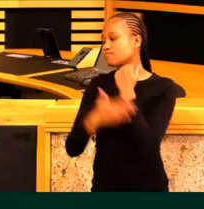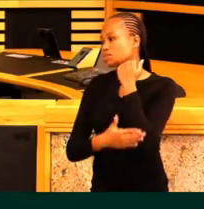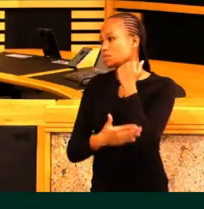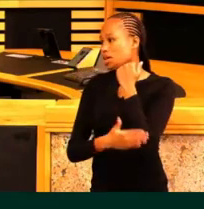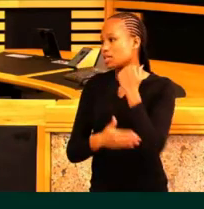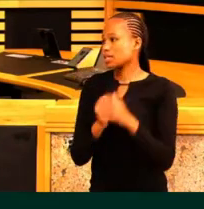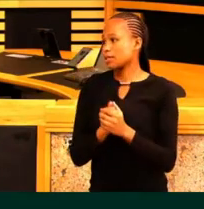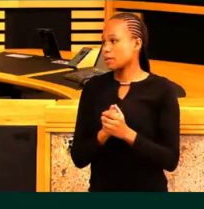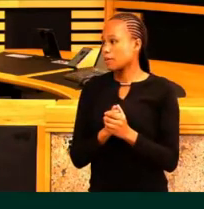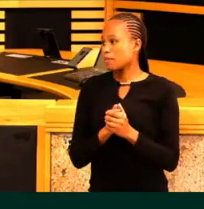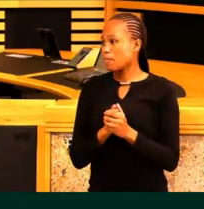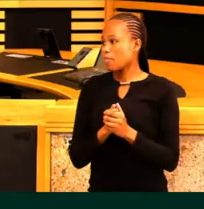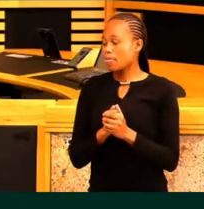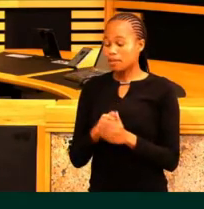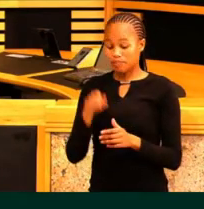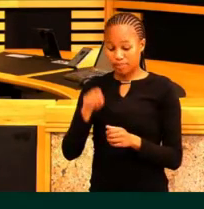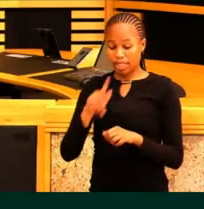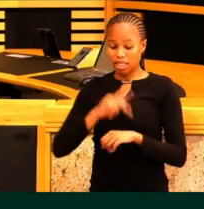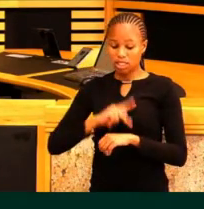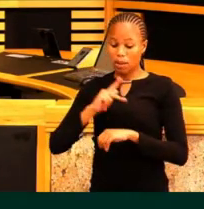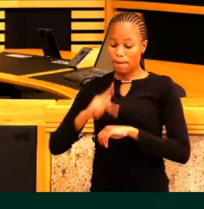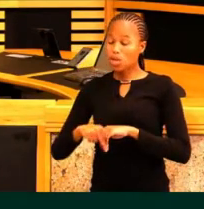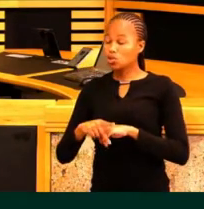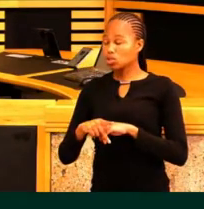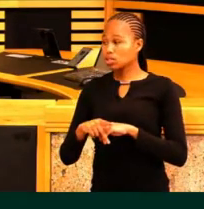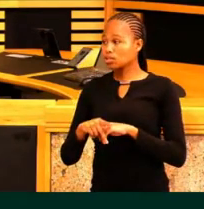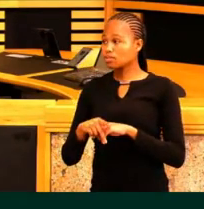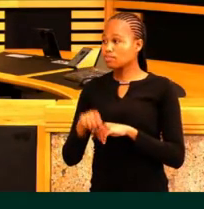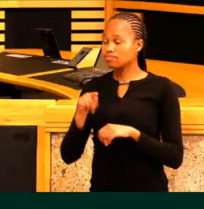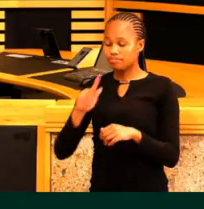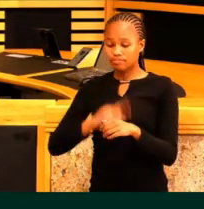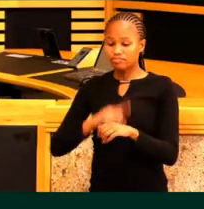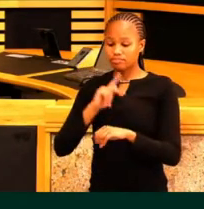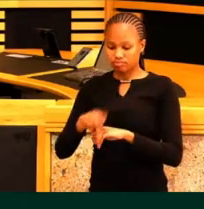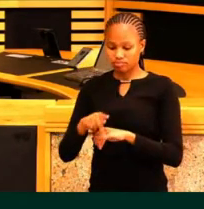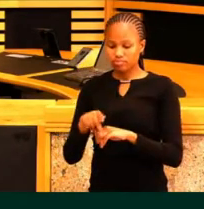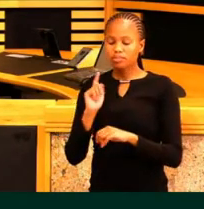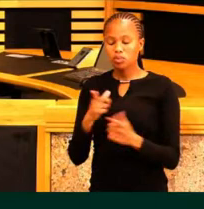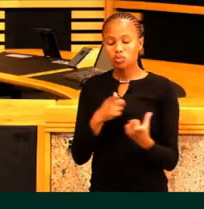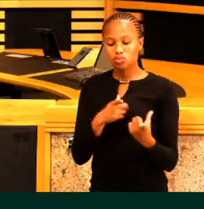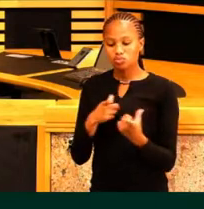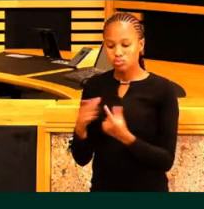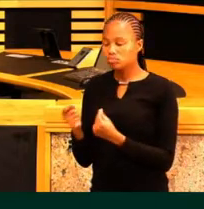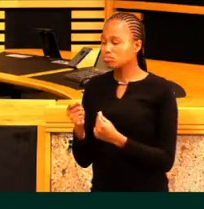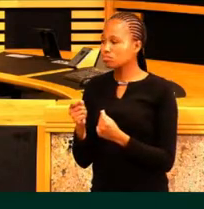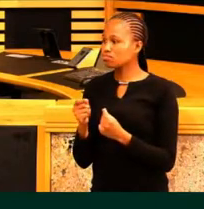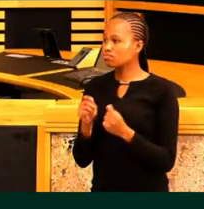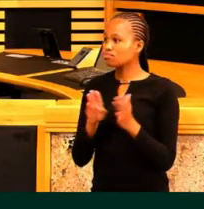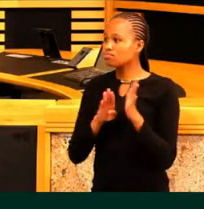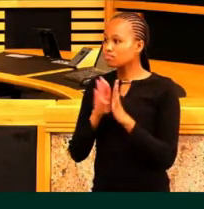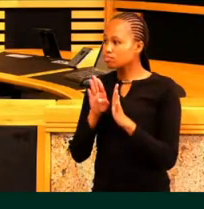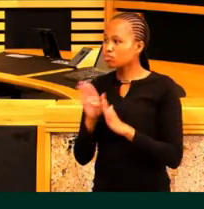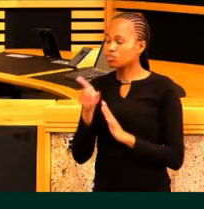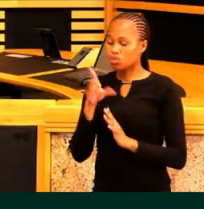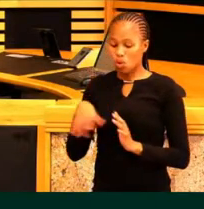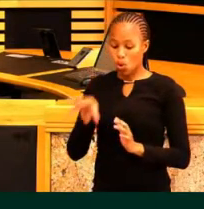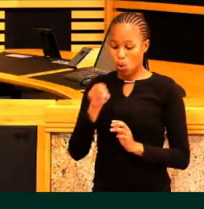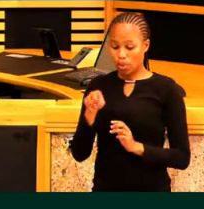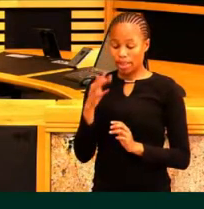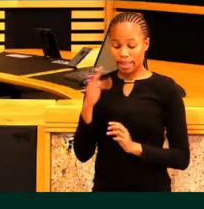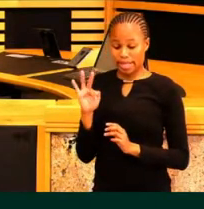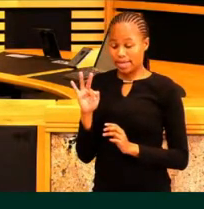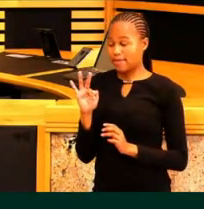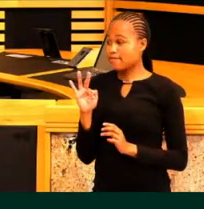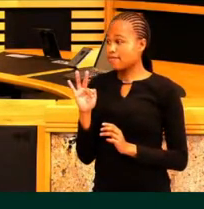project that's a project and that chronological flow of those fundamentals if